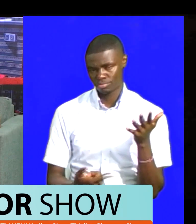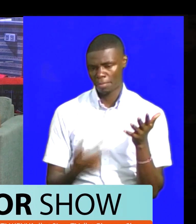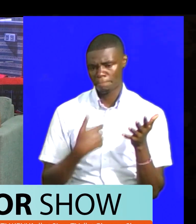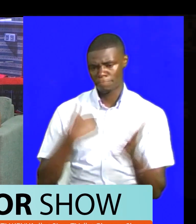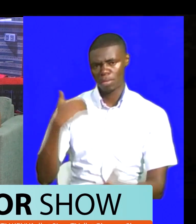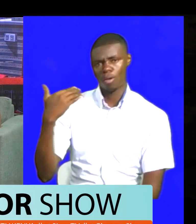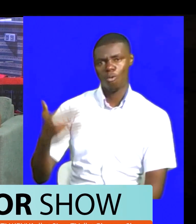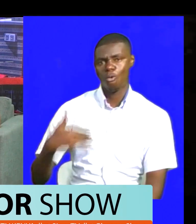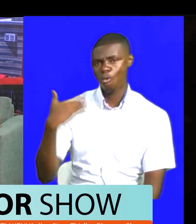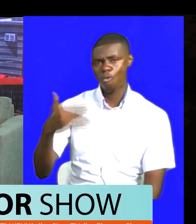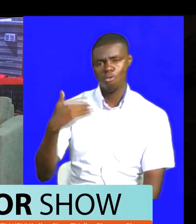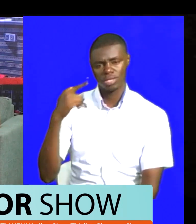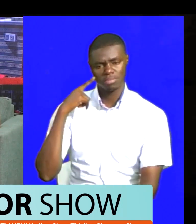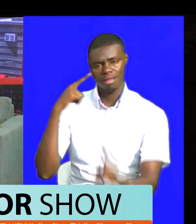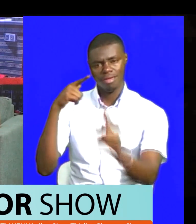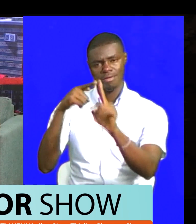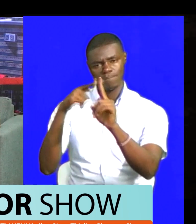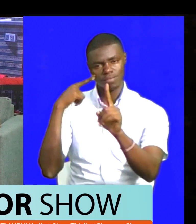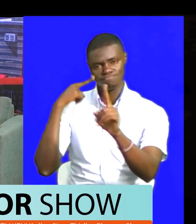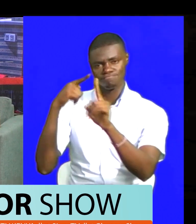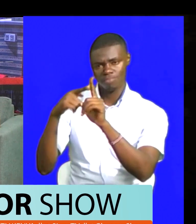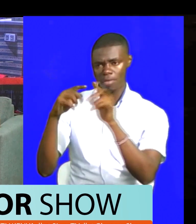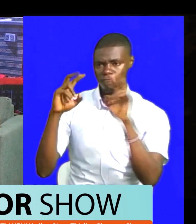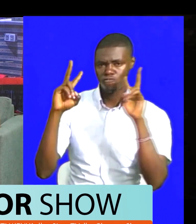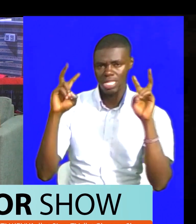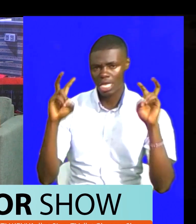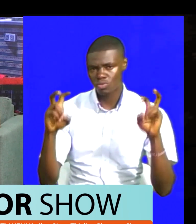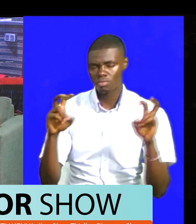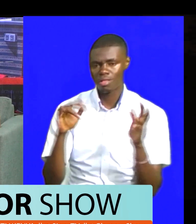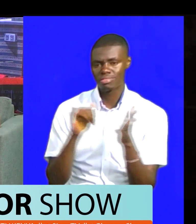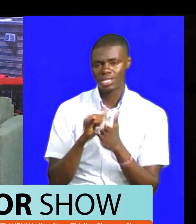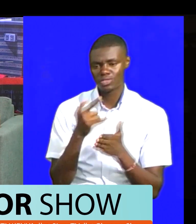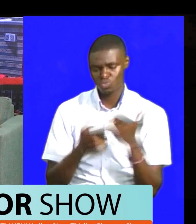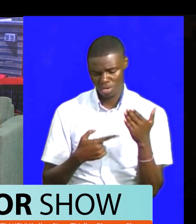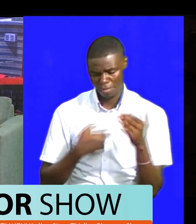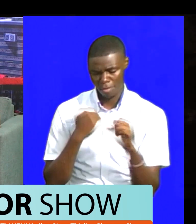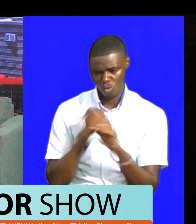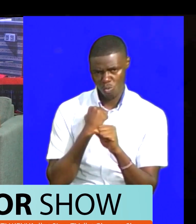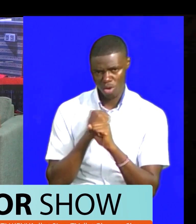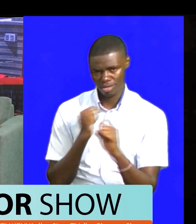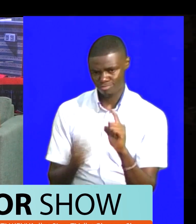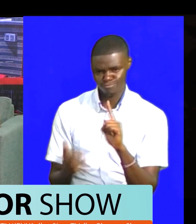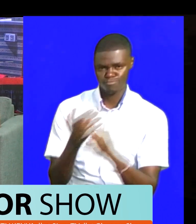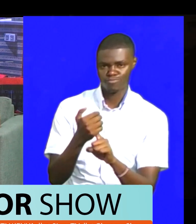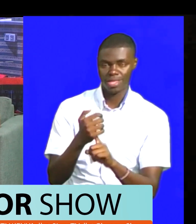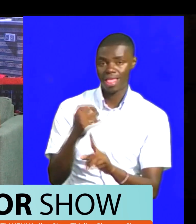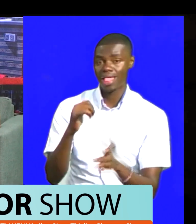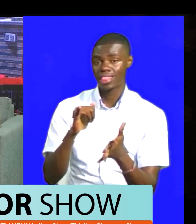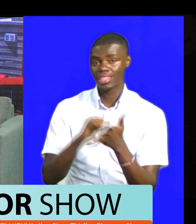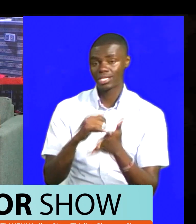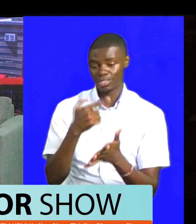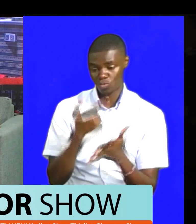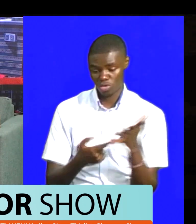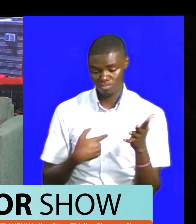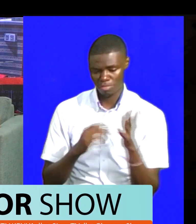been aiming for this thing, for this title. This is what I've been working for. This is what I've always been